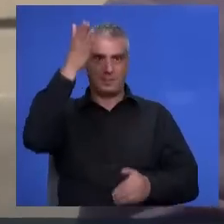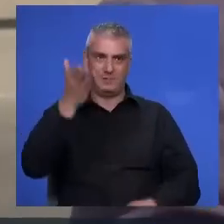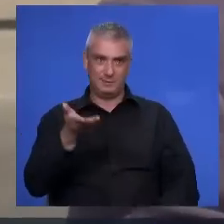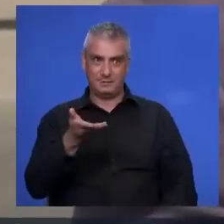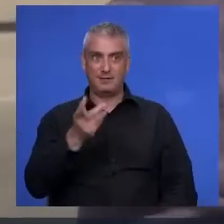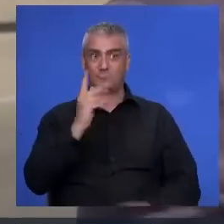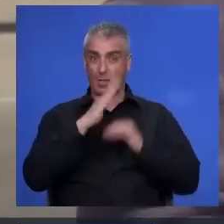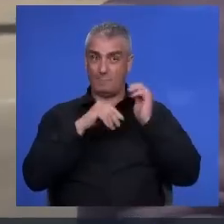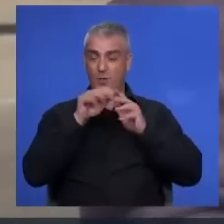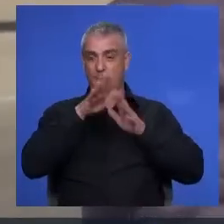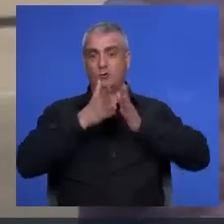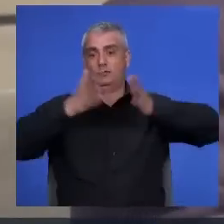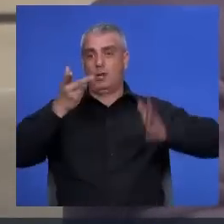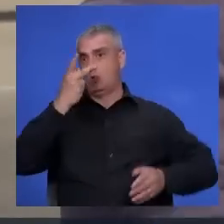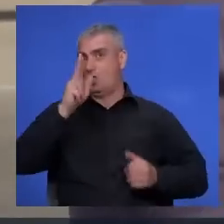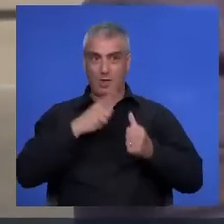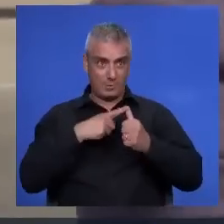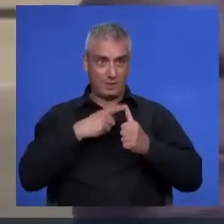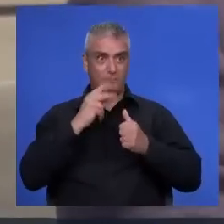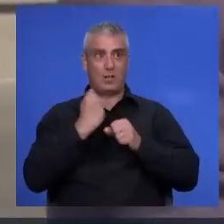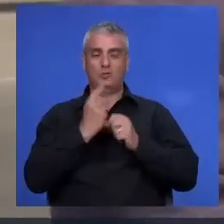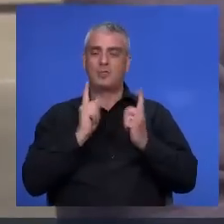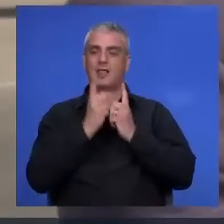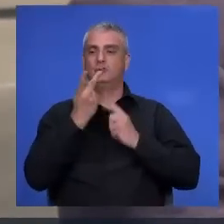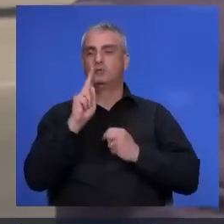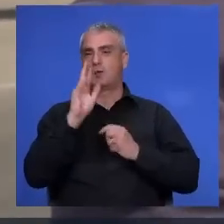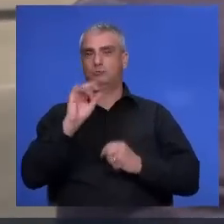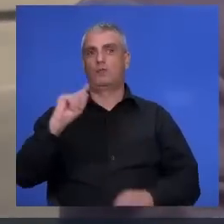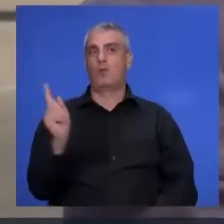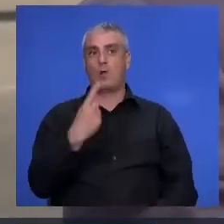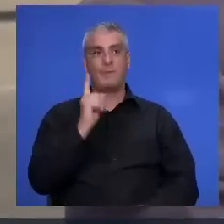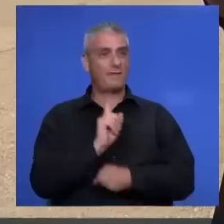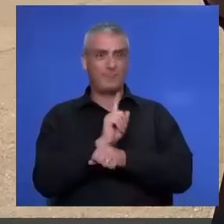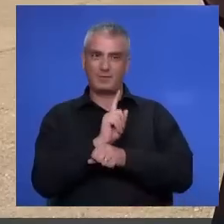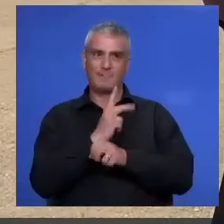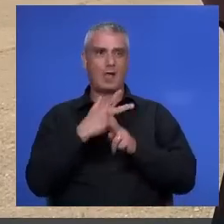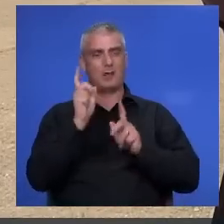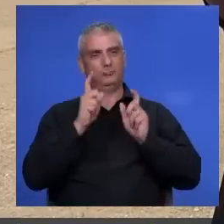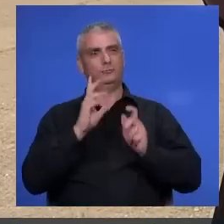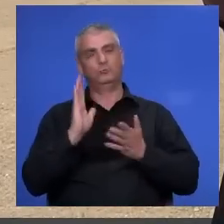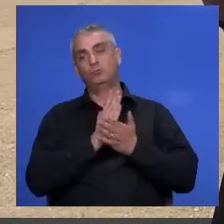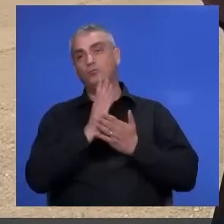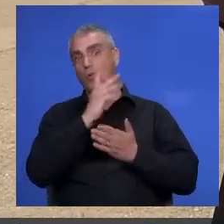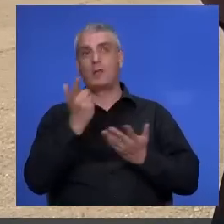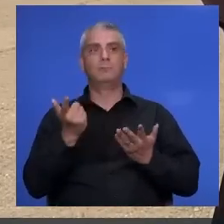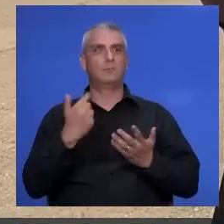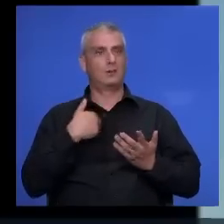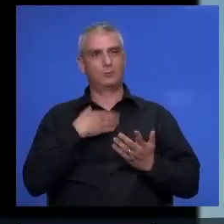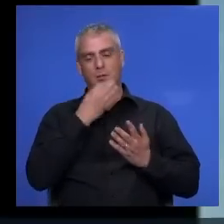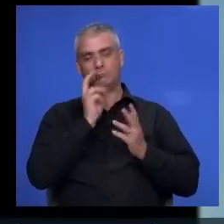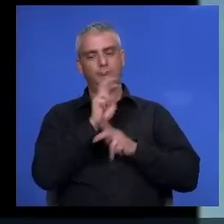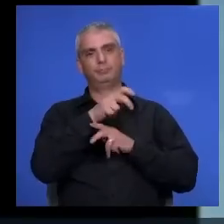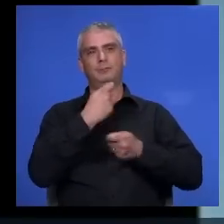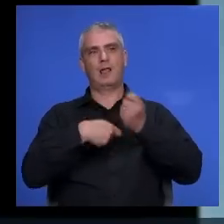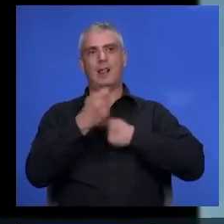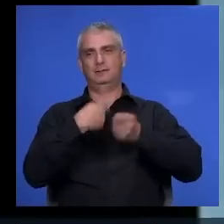Can we make a larger version? Can we make something more accessible for everybody? But for the minute, it's aimed obviously from somebody who maybe says, hey, I'll upgrade to business.